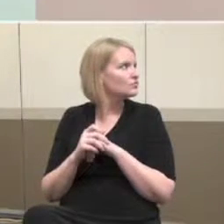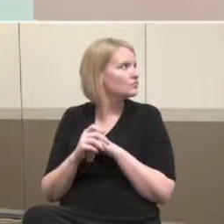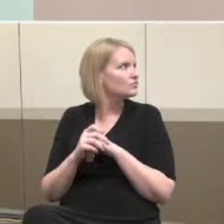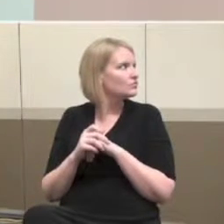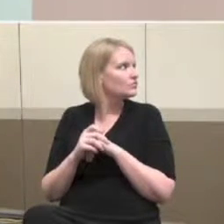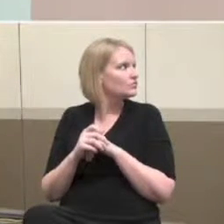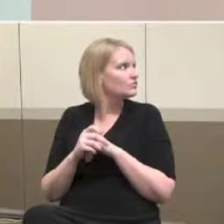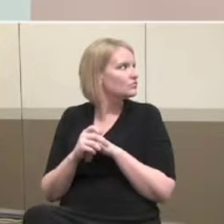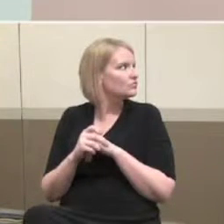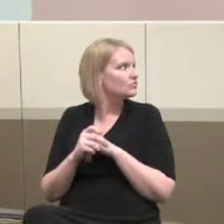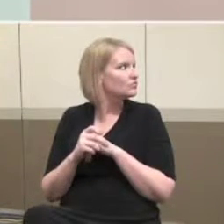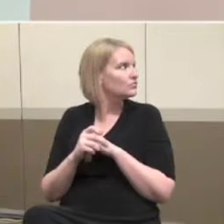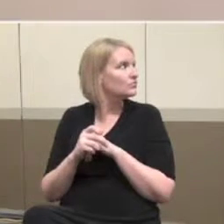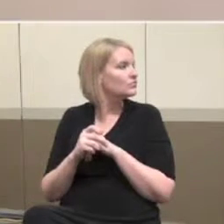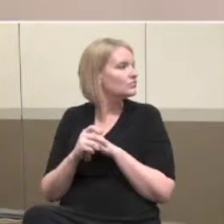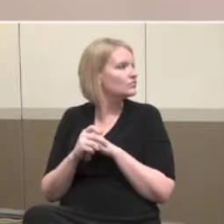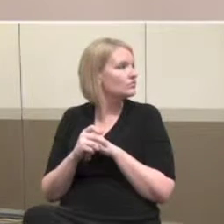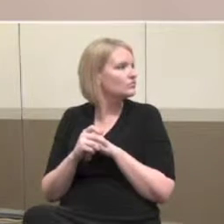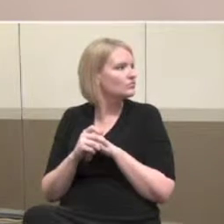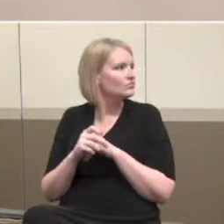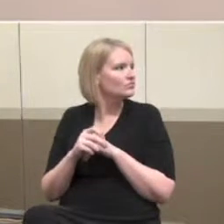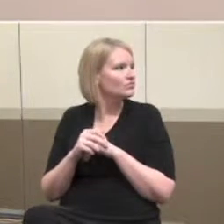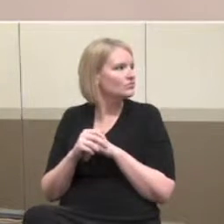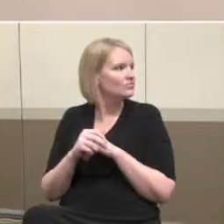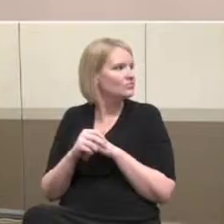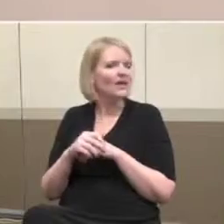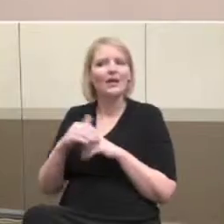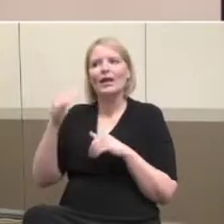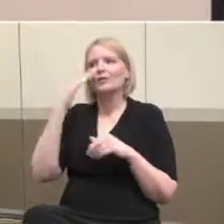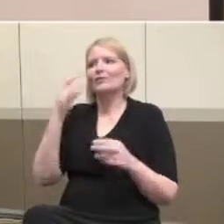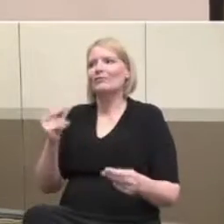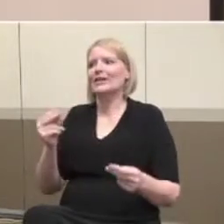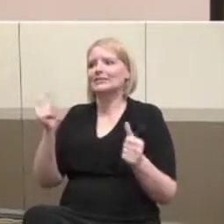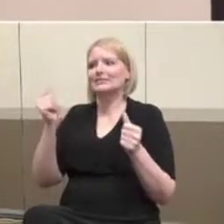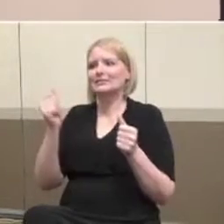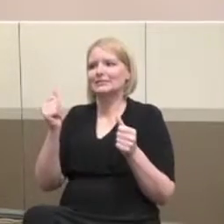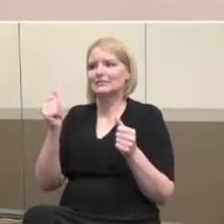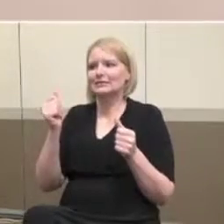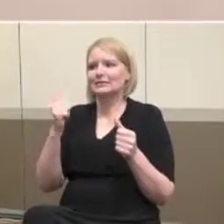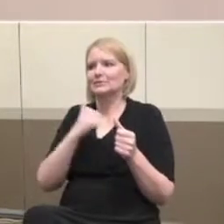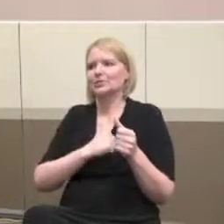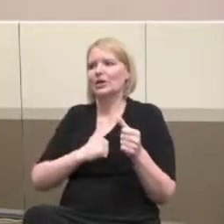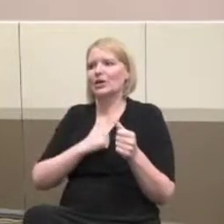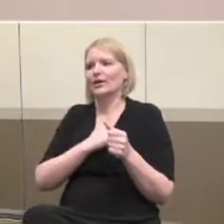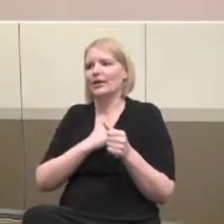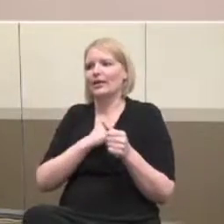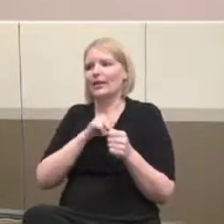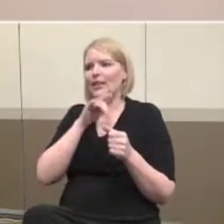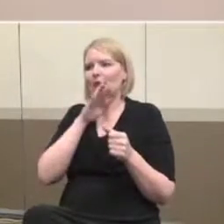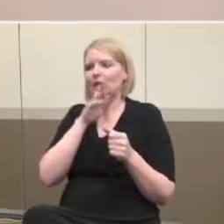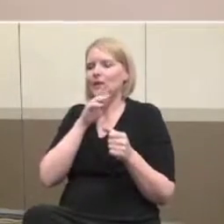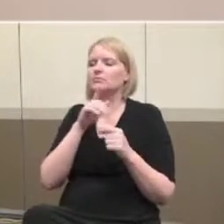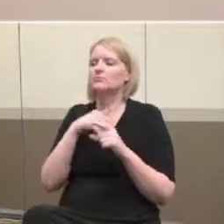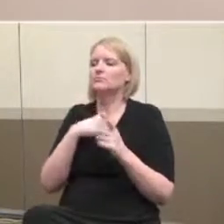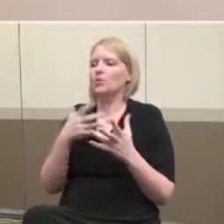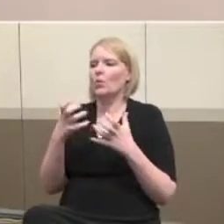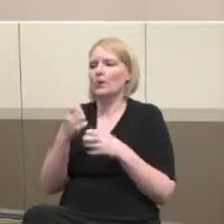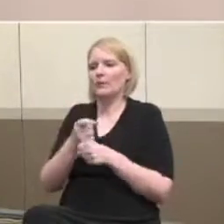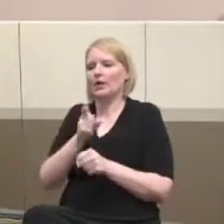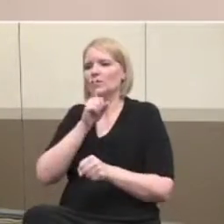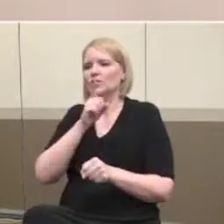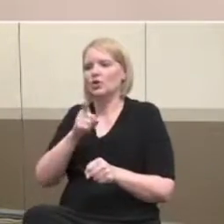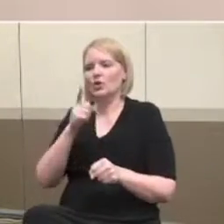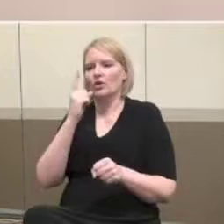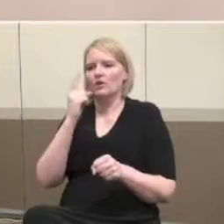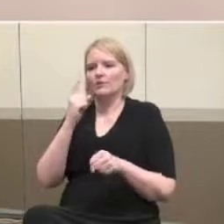DHH Drum Club, feel the beat. I know that was really quick, and I apologize for going through that so quickly, but I want to make sure that we've got